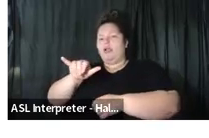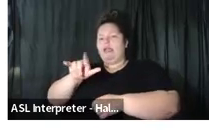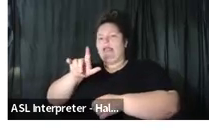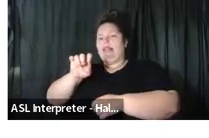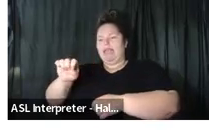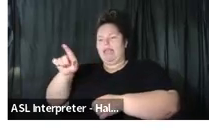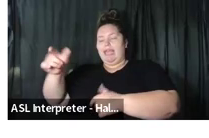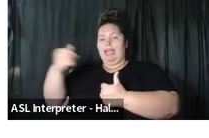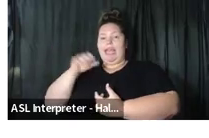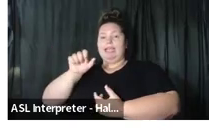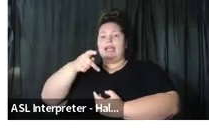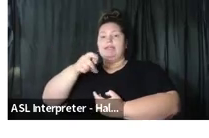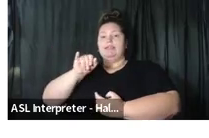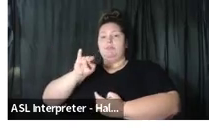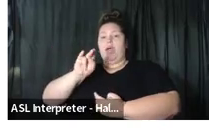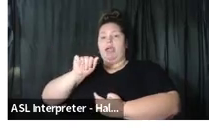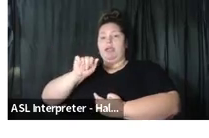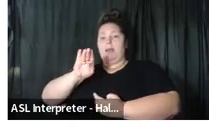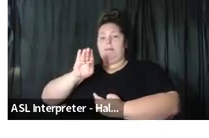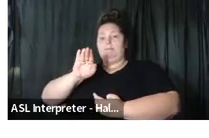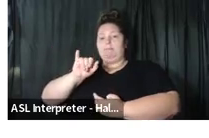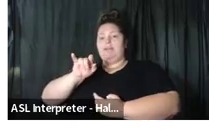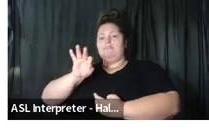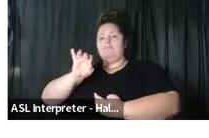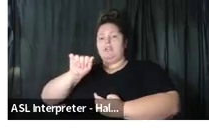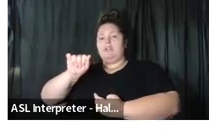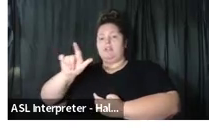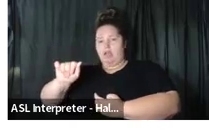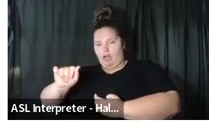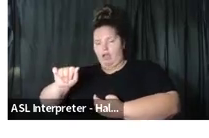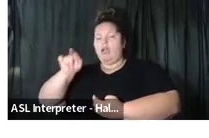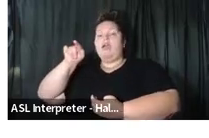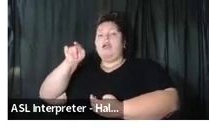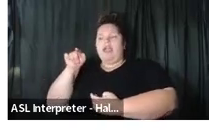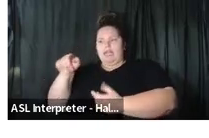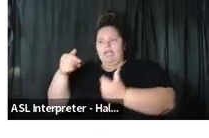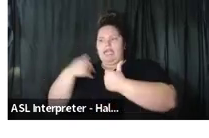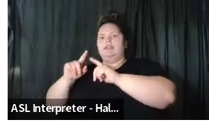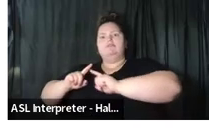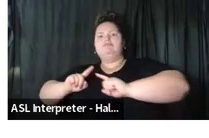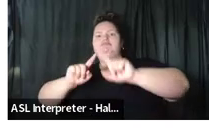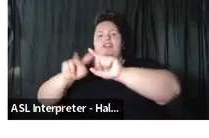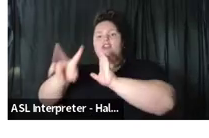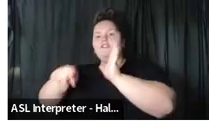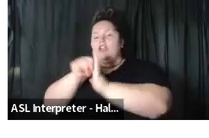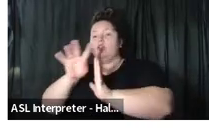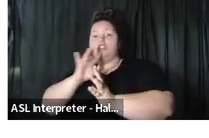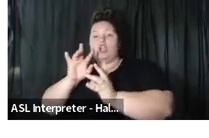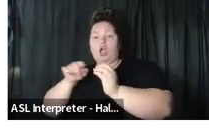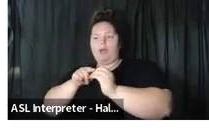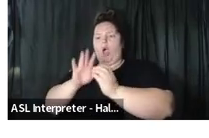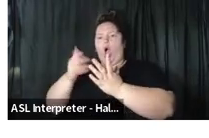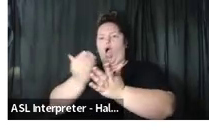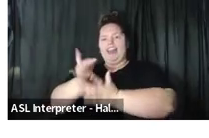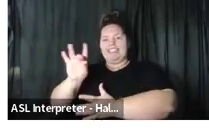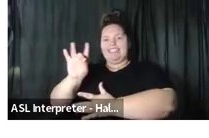over 35 countries. And he just has a lot of different like videos that talk about different local attractions and talks about